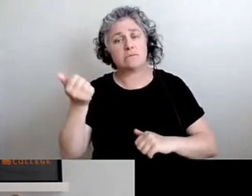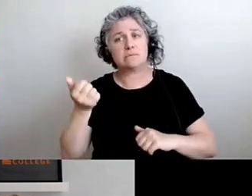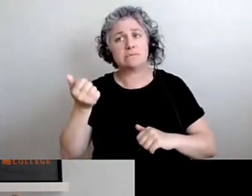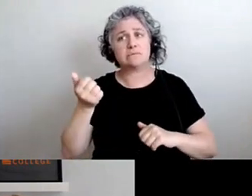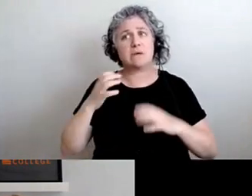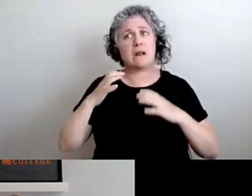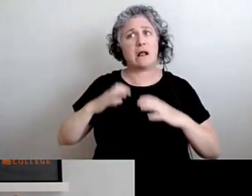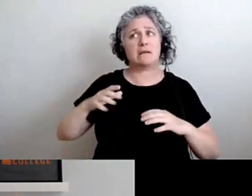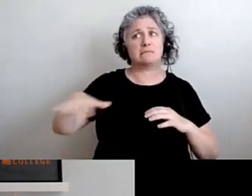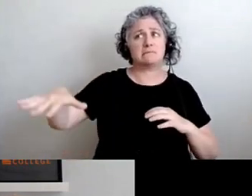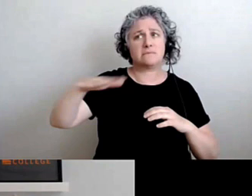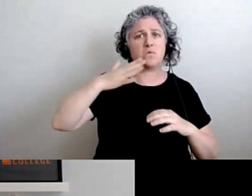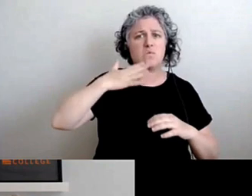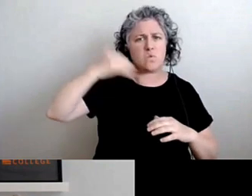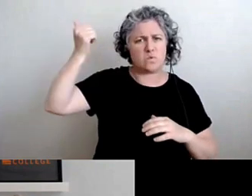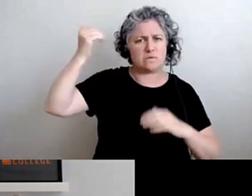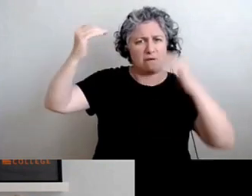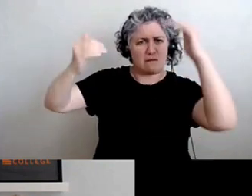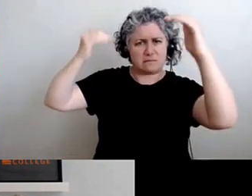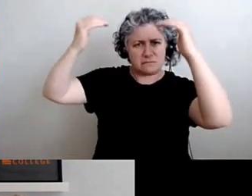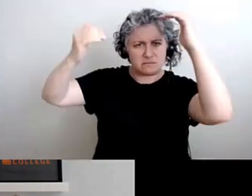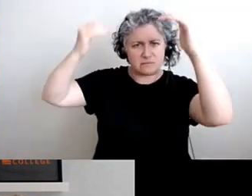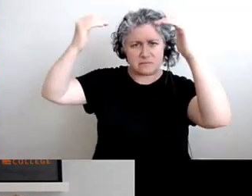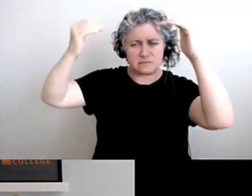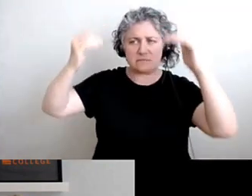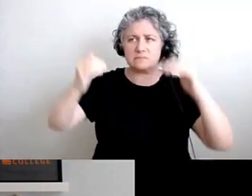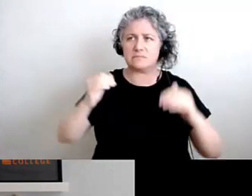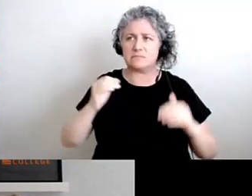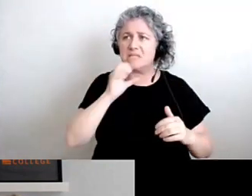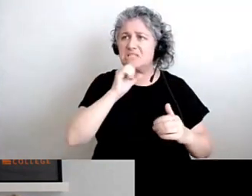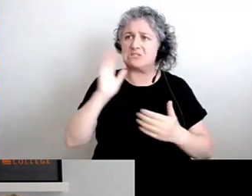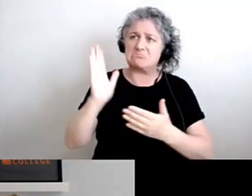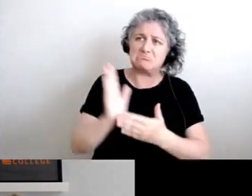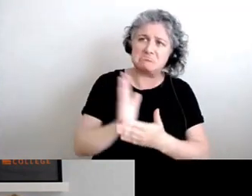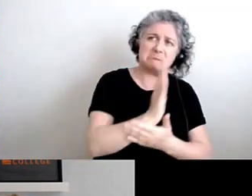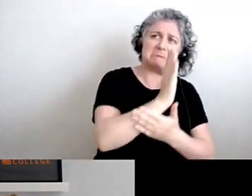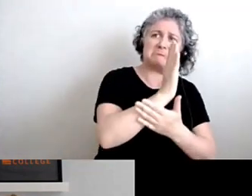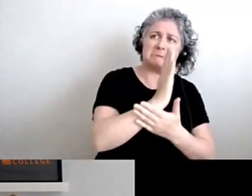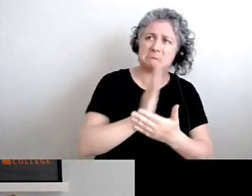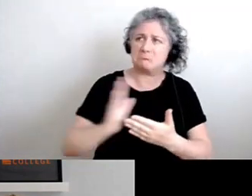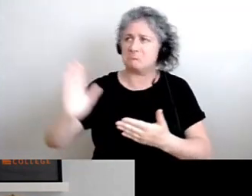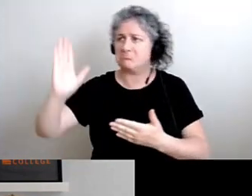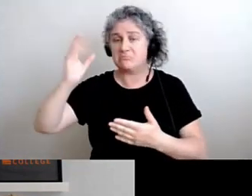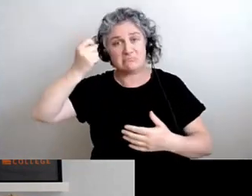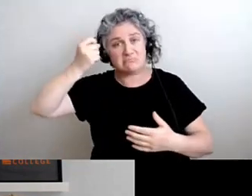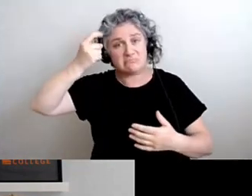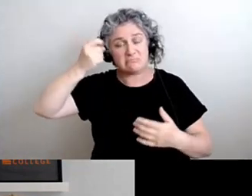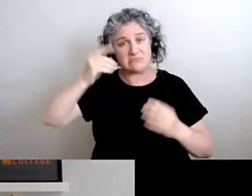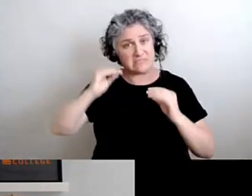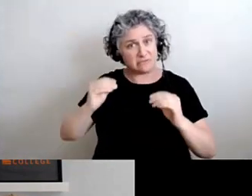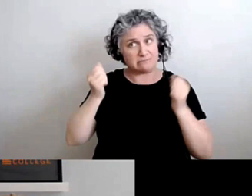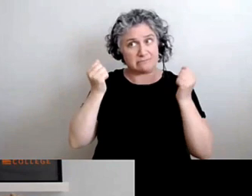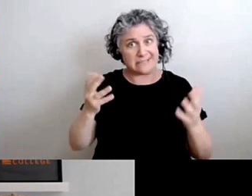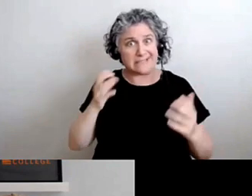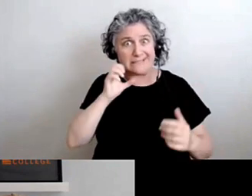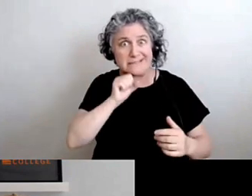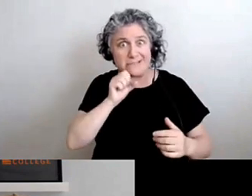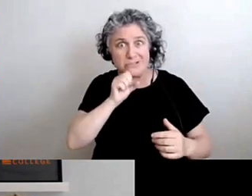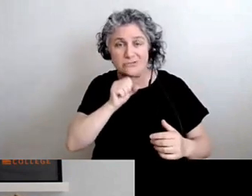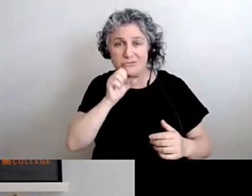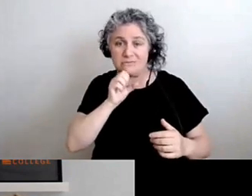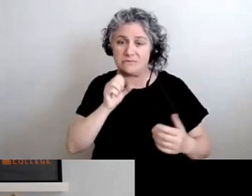older adults. They do range in age, but we teach a lot of seniors. Yeah, well, so do